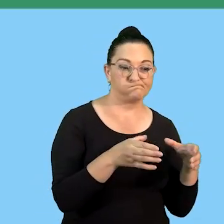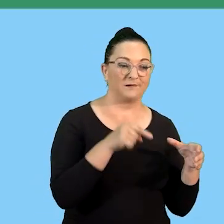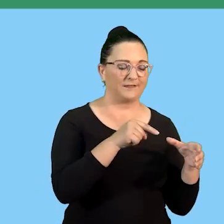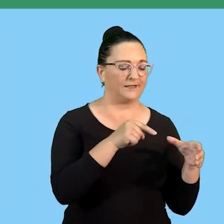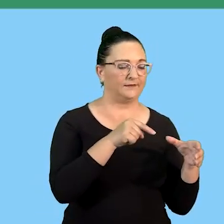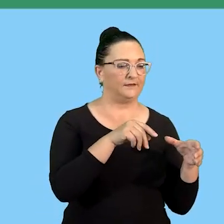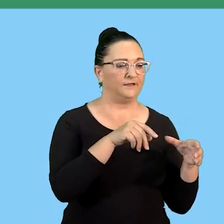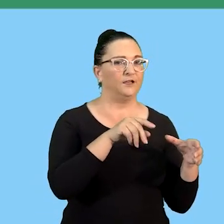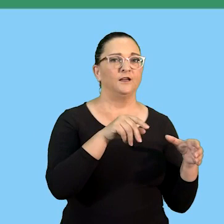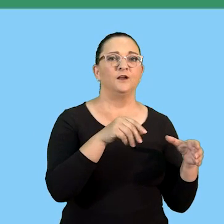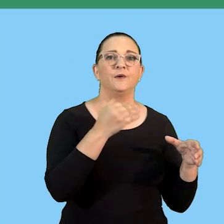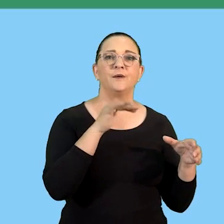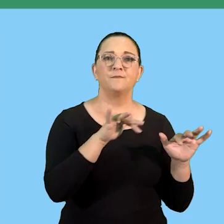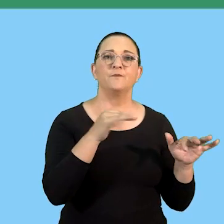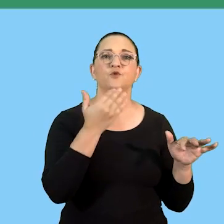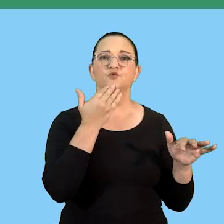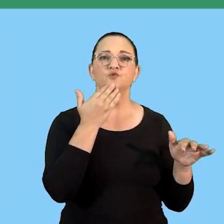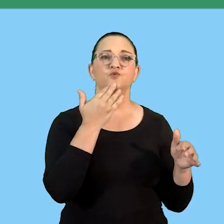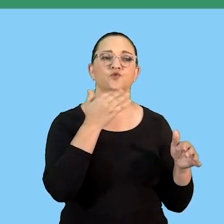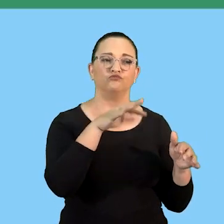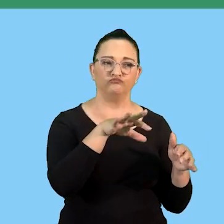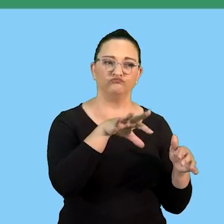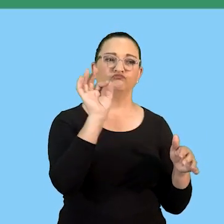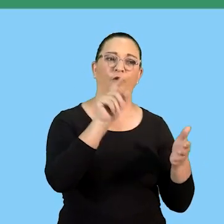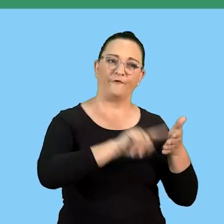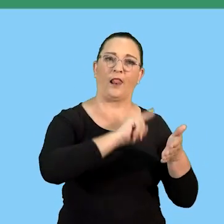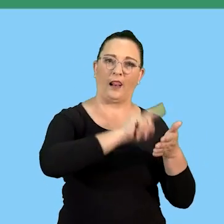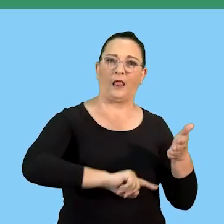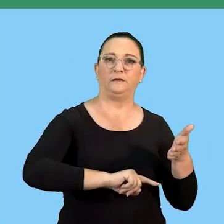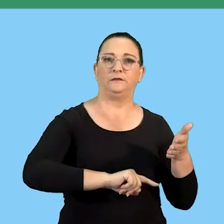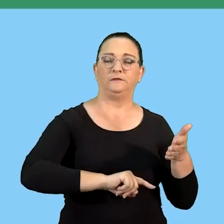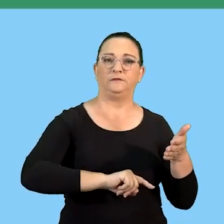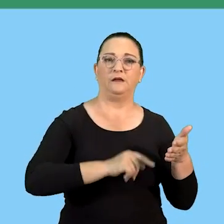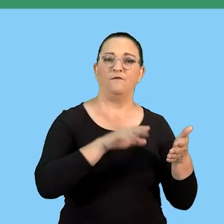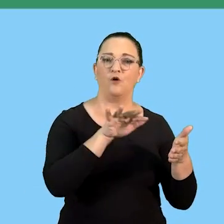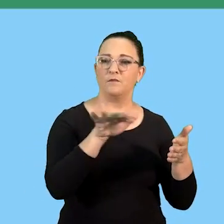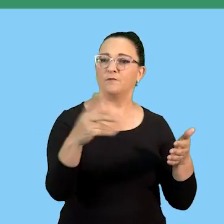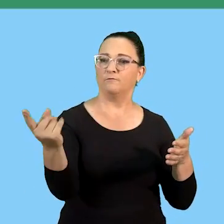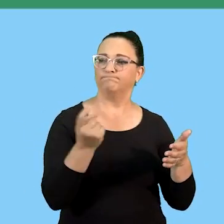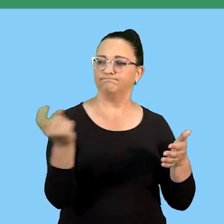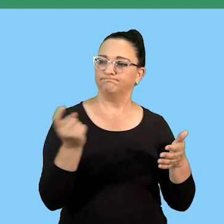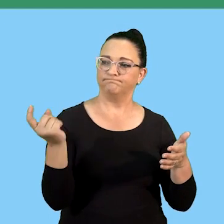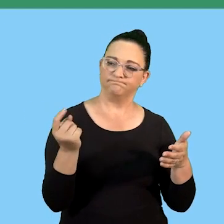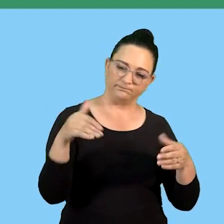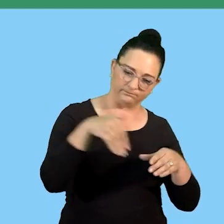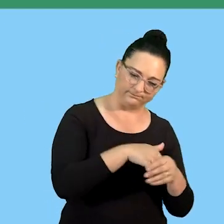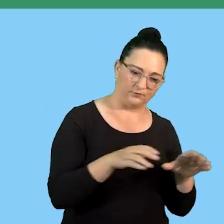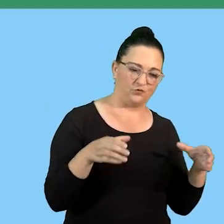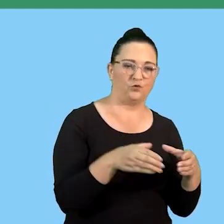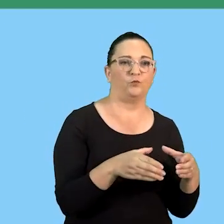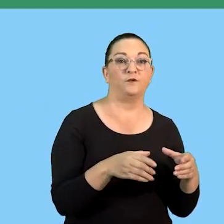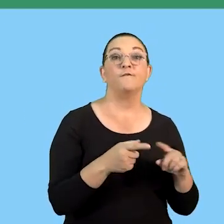organization consisting of employees in a workplace. I hope you can see the keyword here is